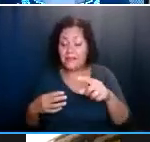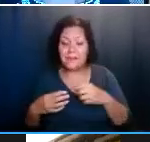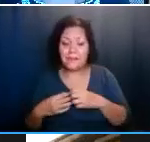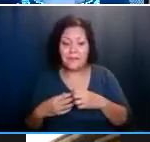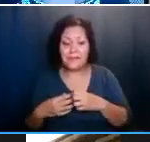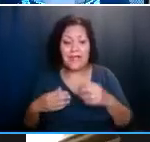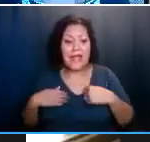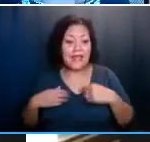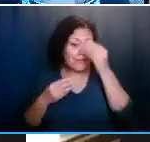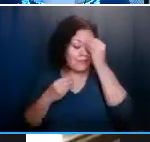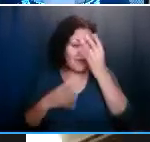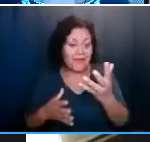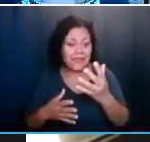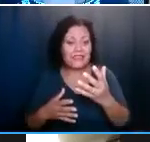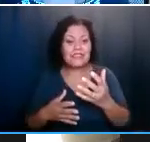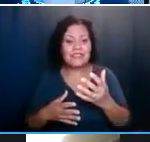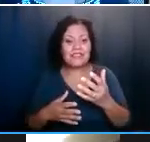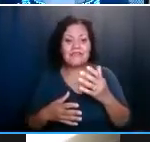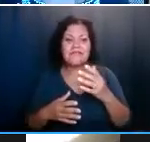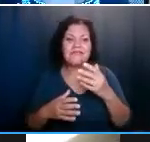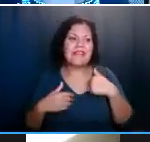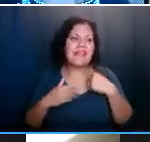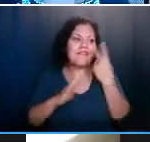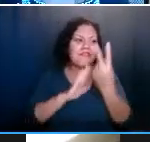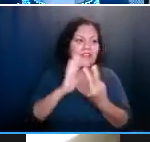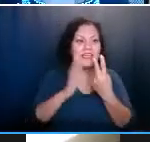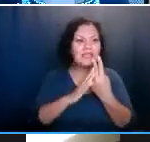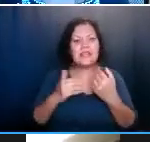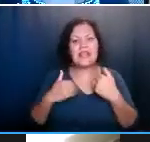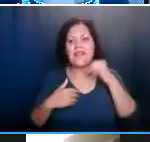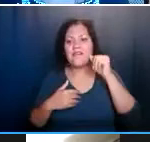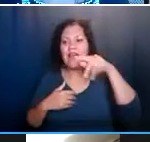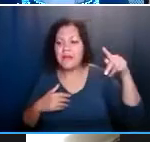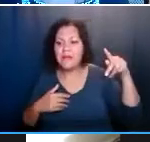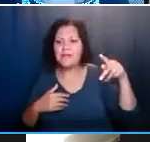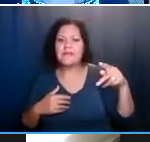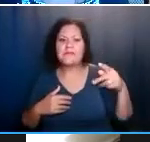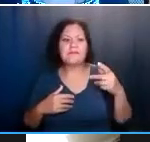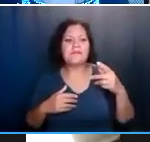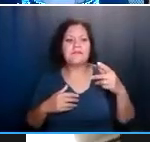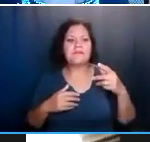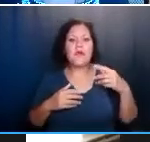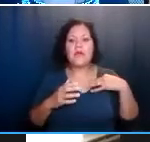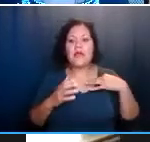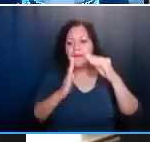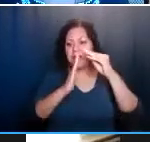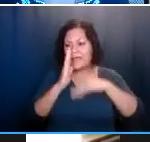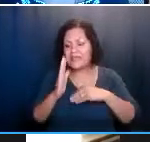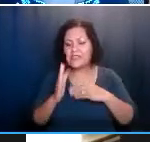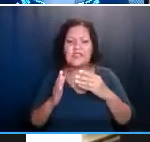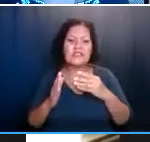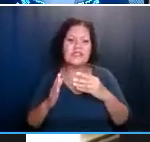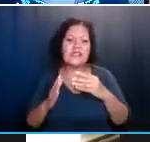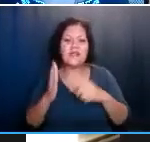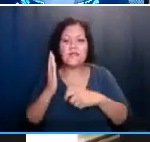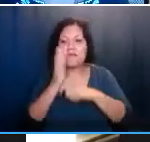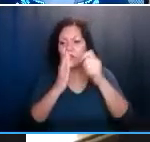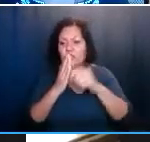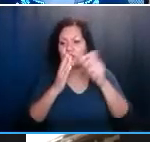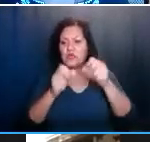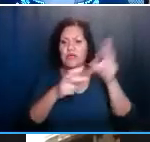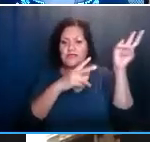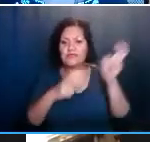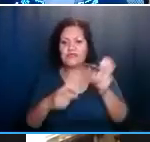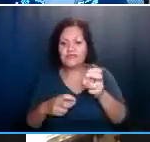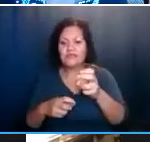informational videos, they have applications and brochures that you can download. You can sign up for their